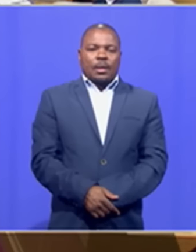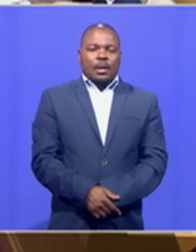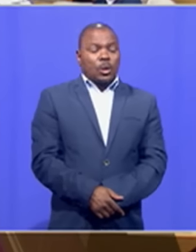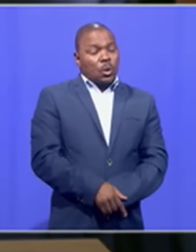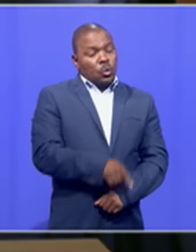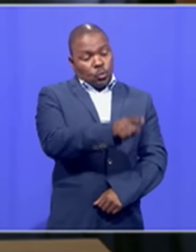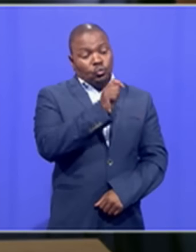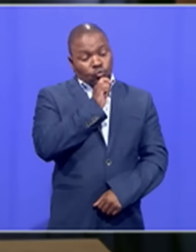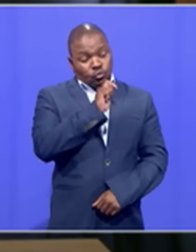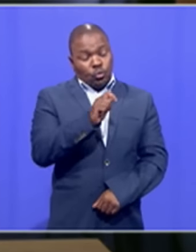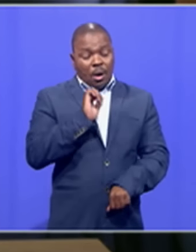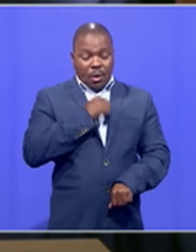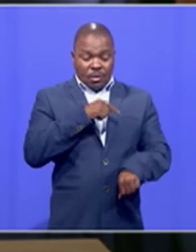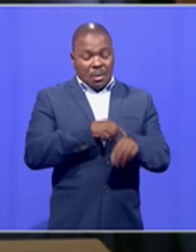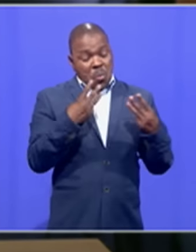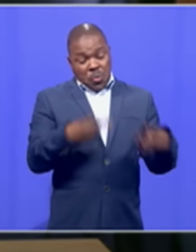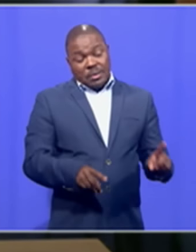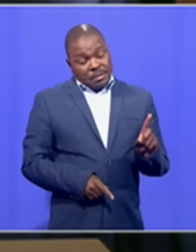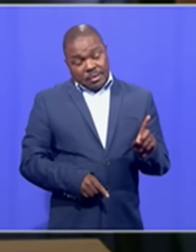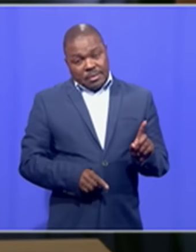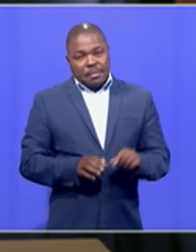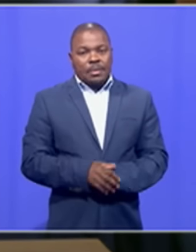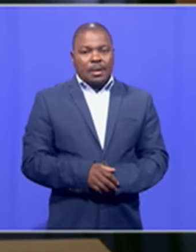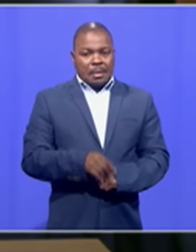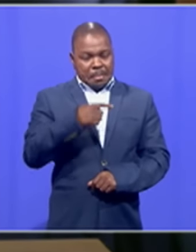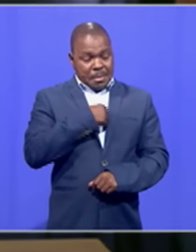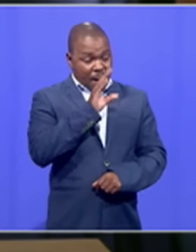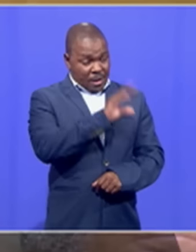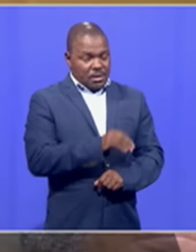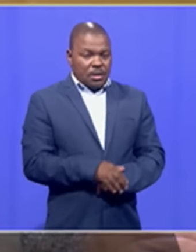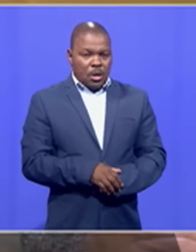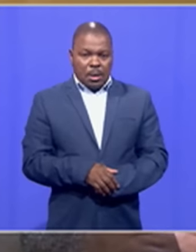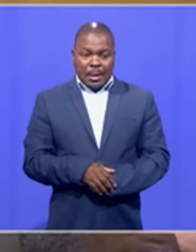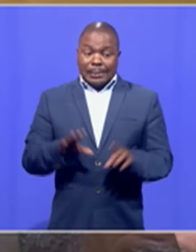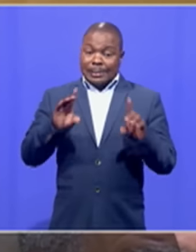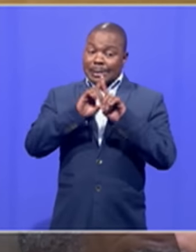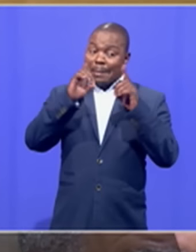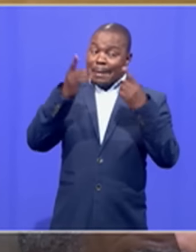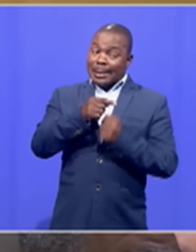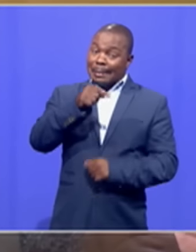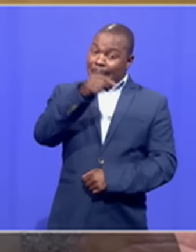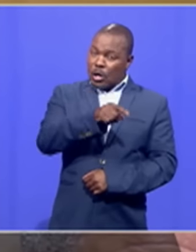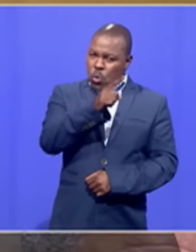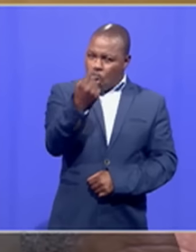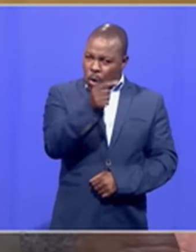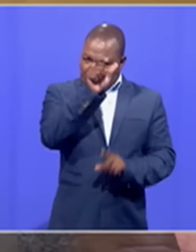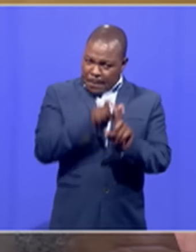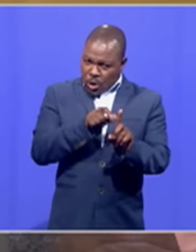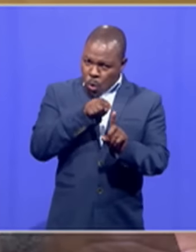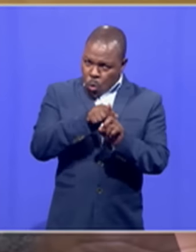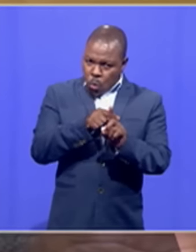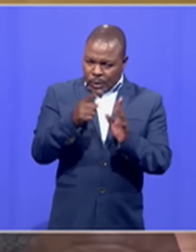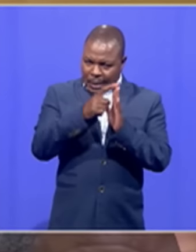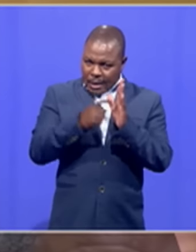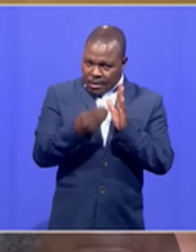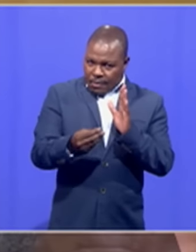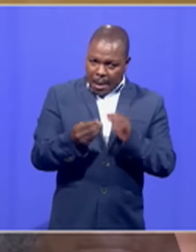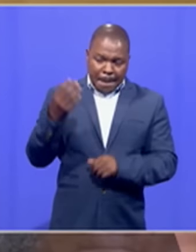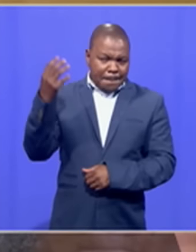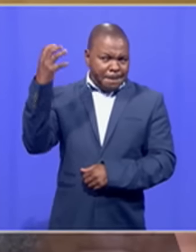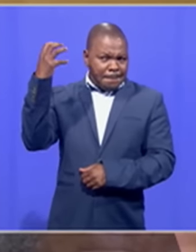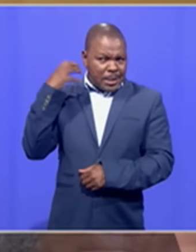wasting our time. I want to ask you, are you the only person in that department that has access to dates? Does the minister